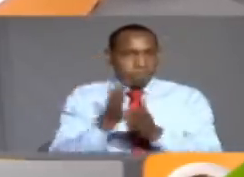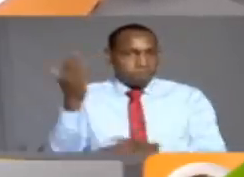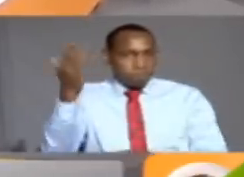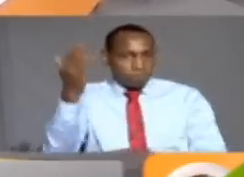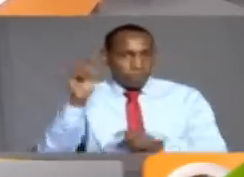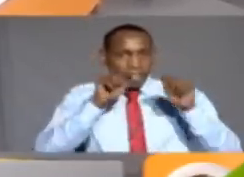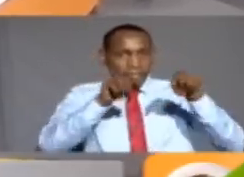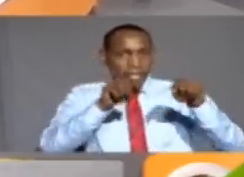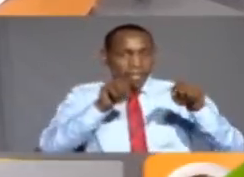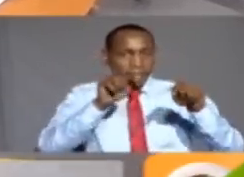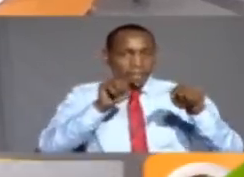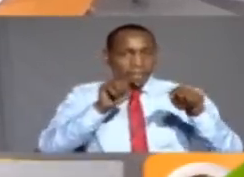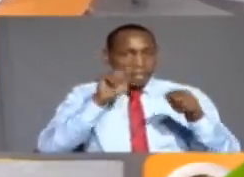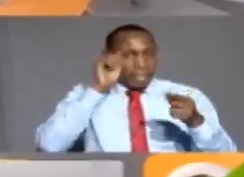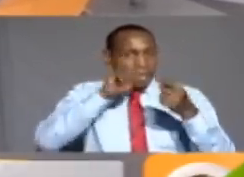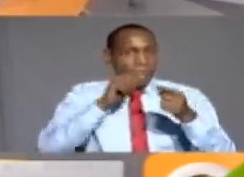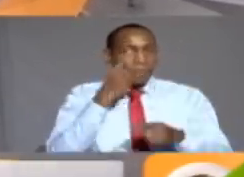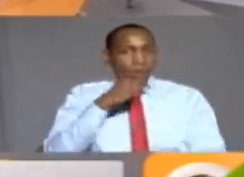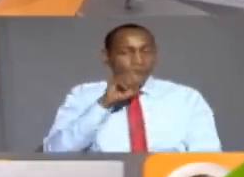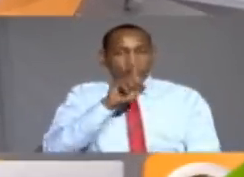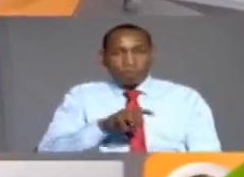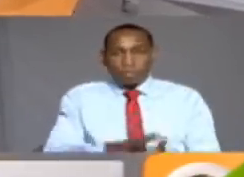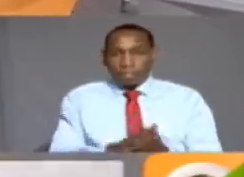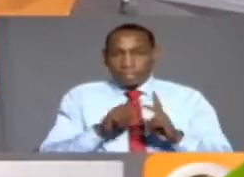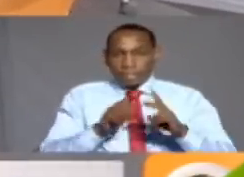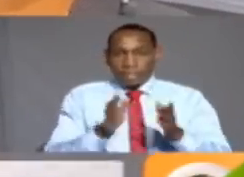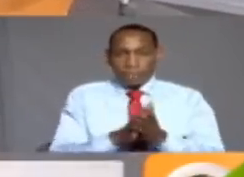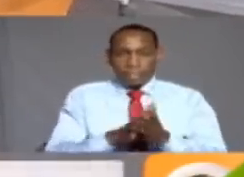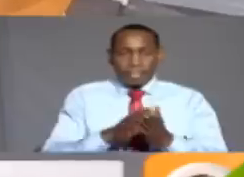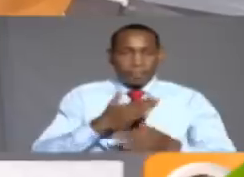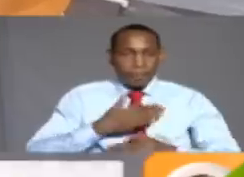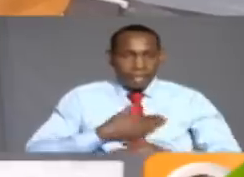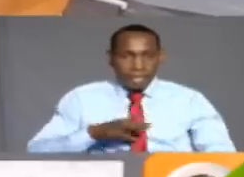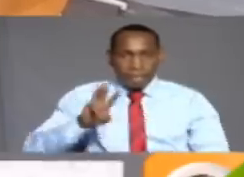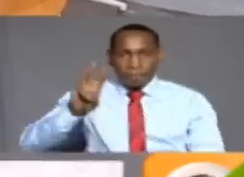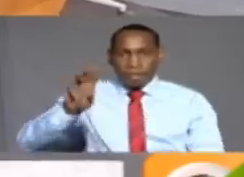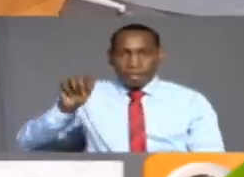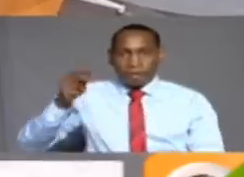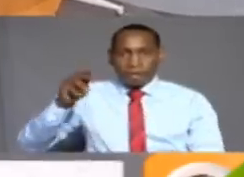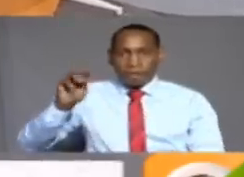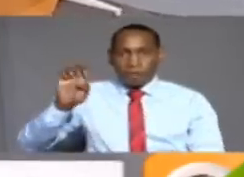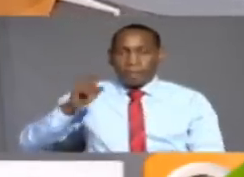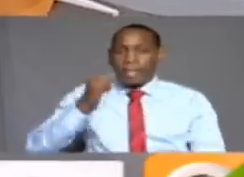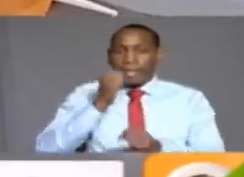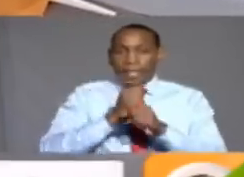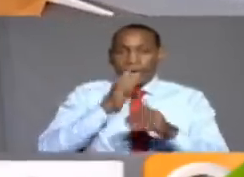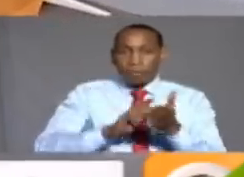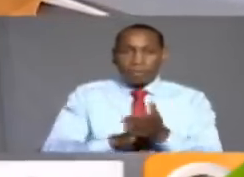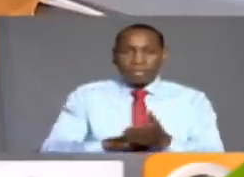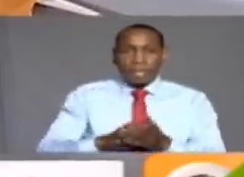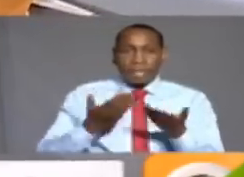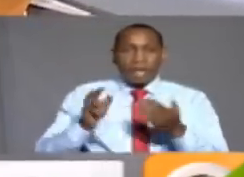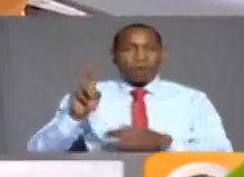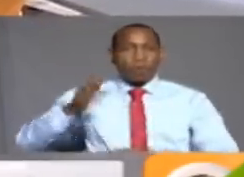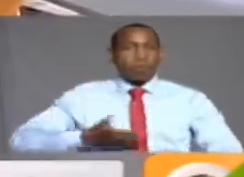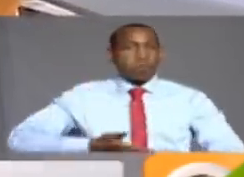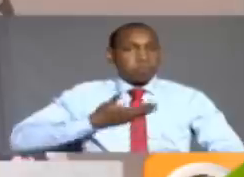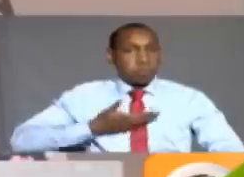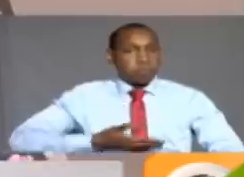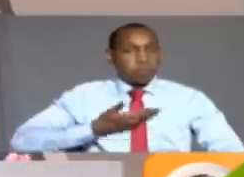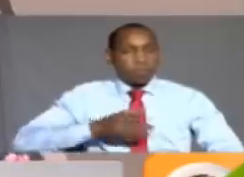addressing. I'll start with you, Honorable Wahome. What have you done to irritate the president?